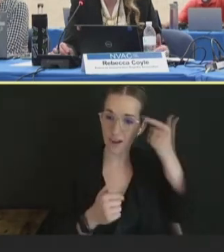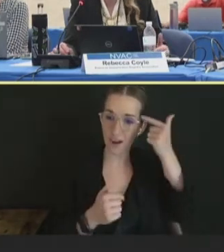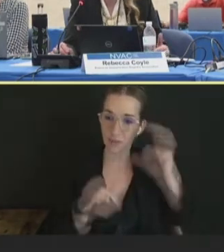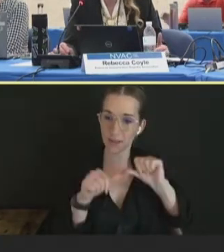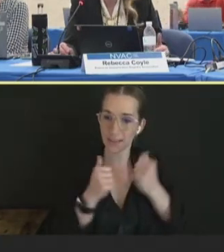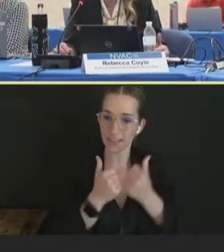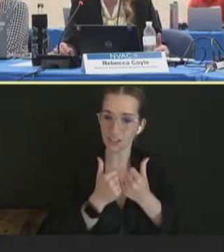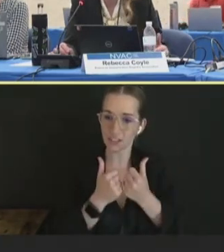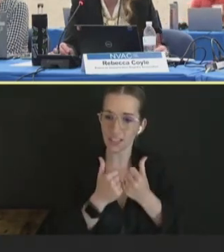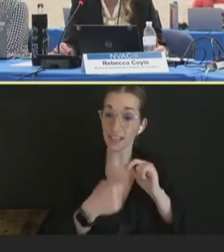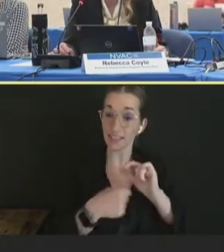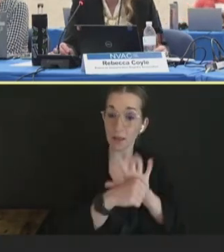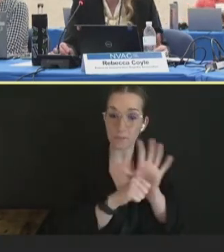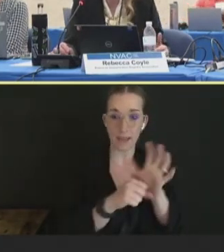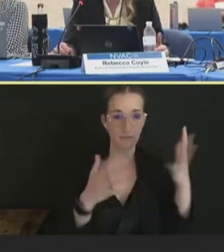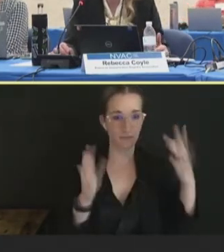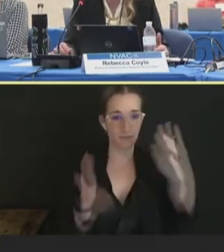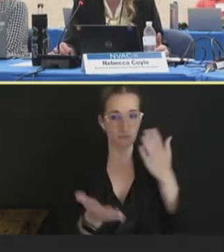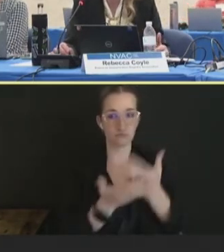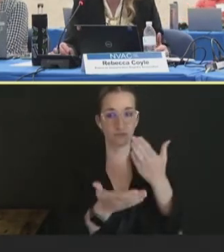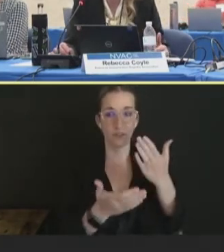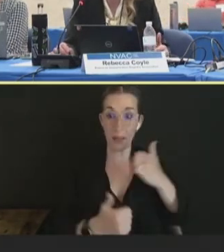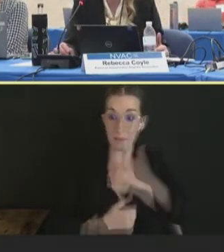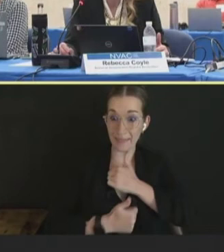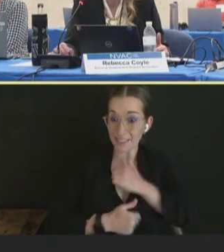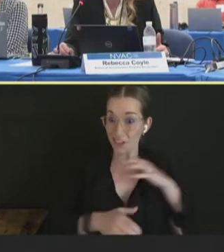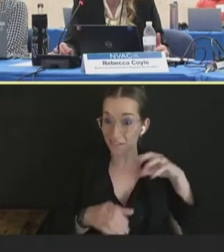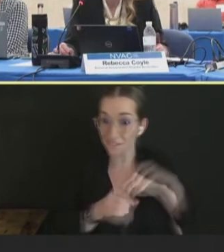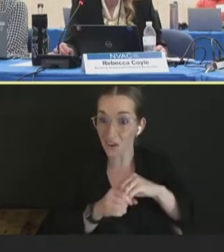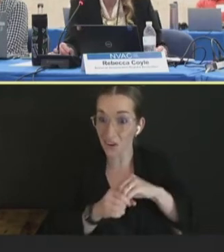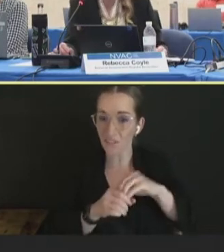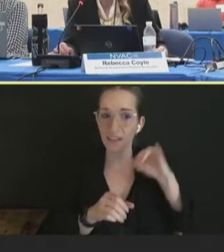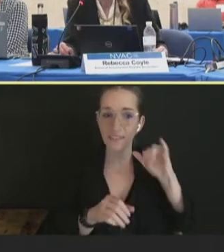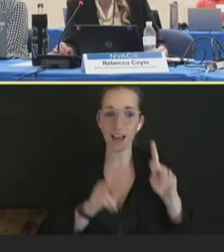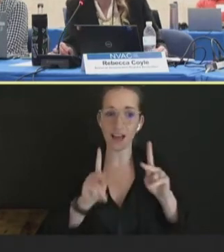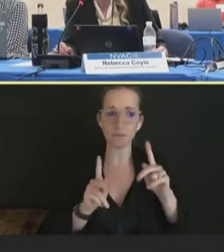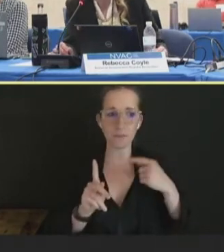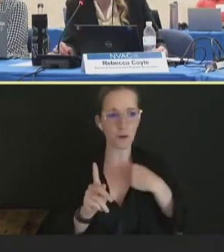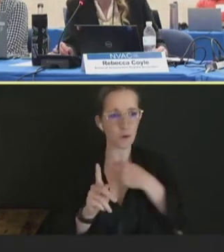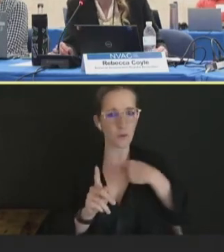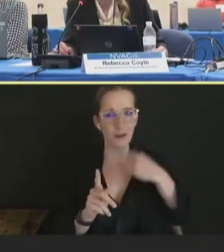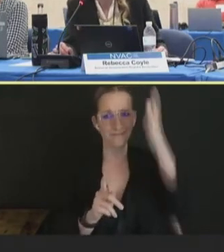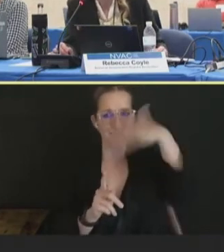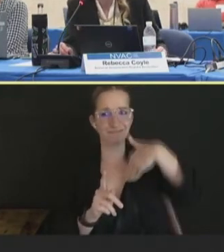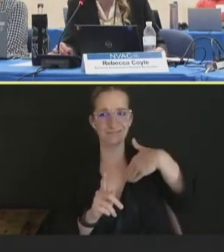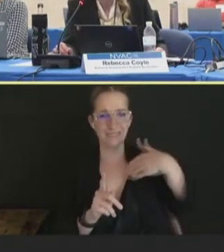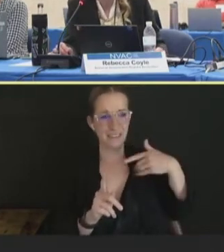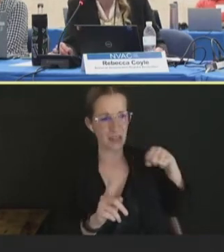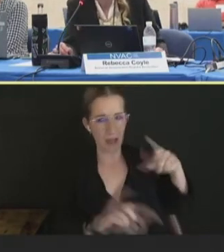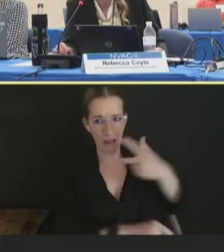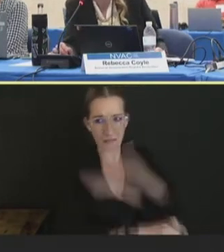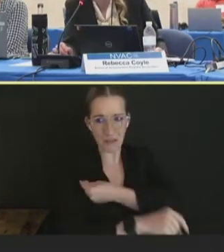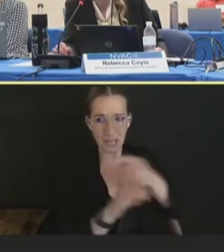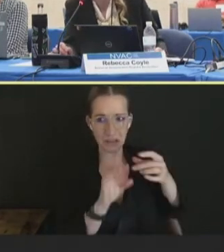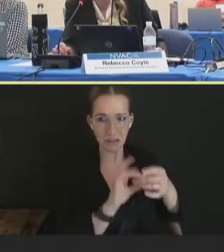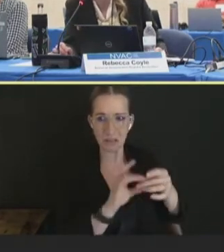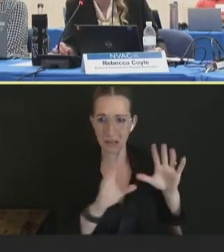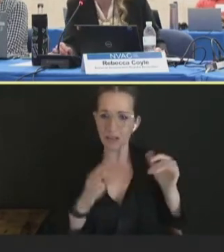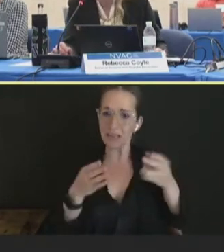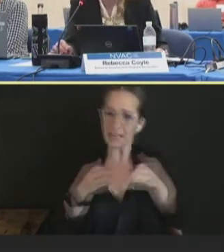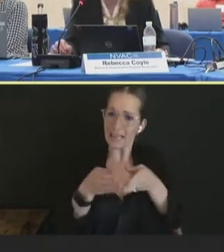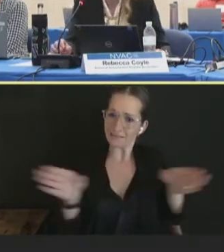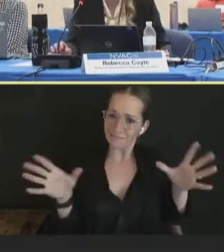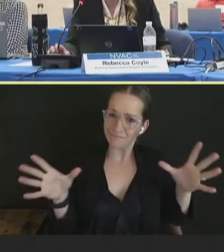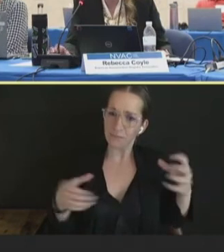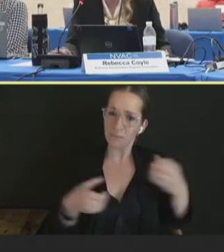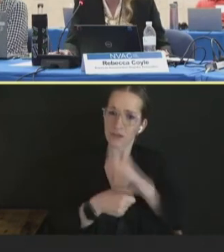the military was involved. Those are folks that we didn't necessarily think of before, but really expanding that to include all government agencies and coordinate